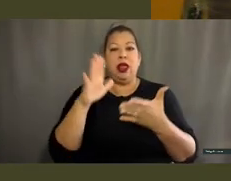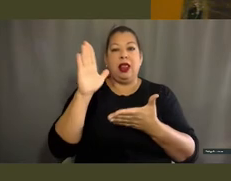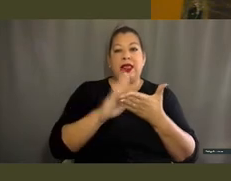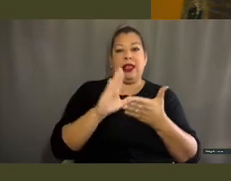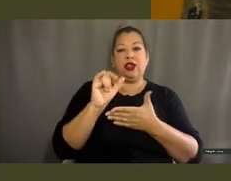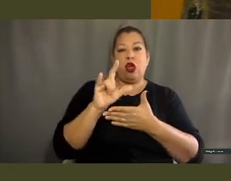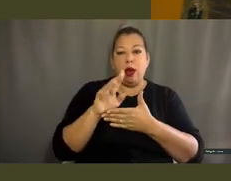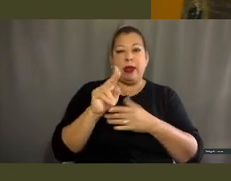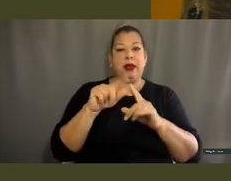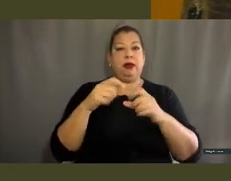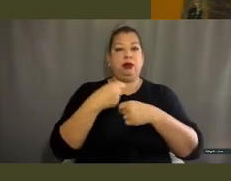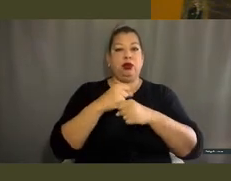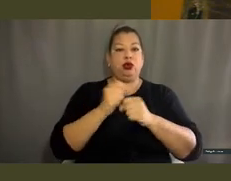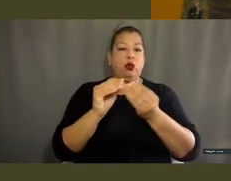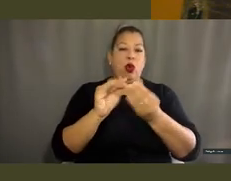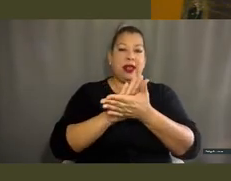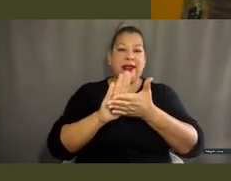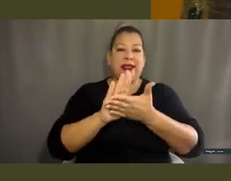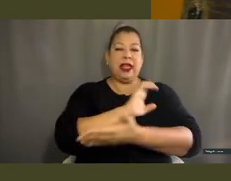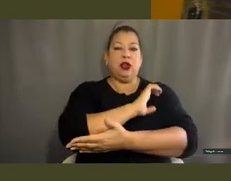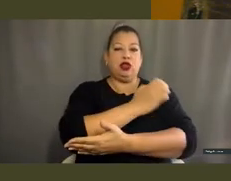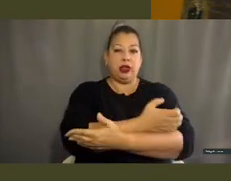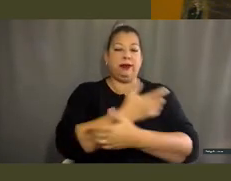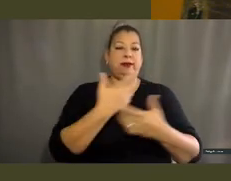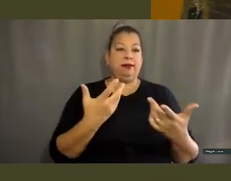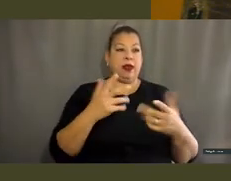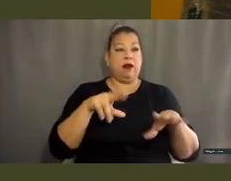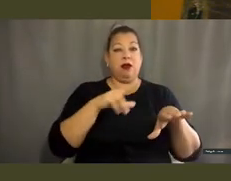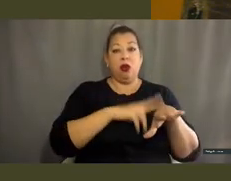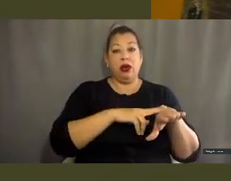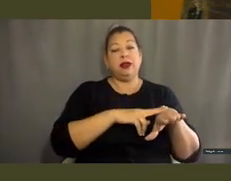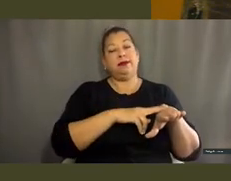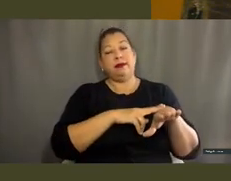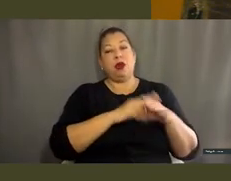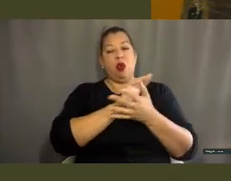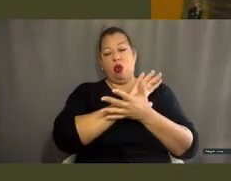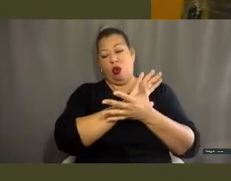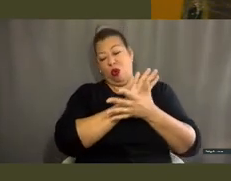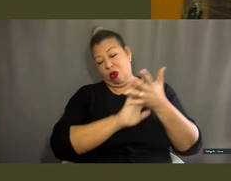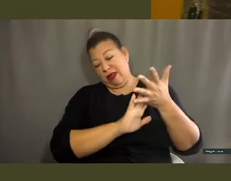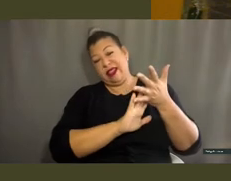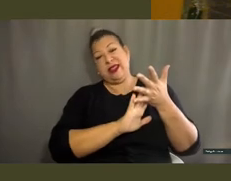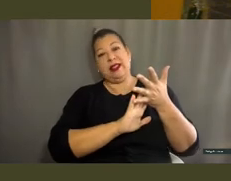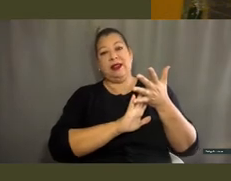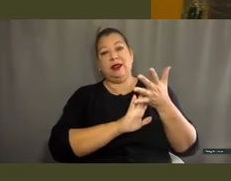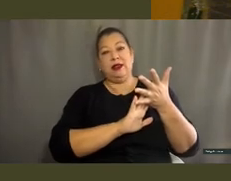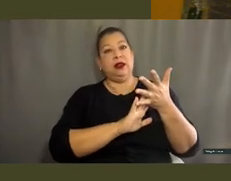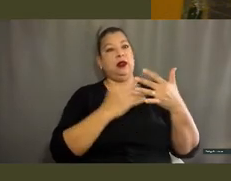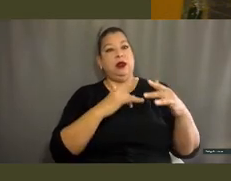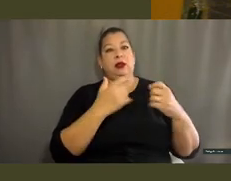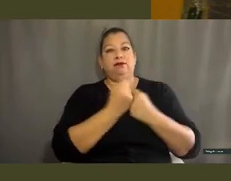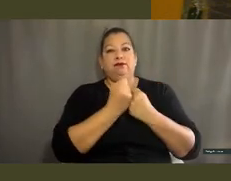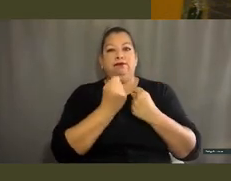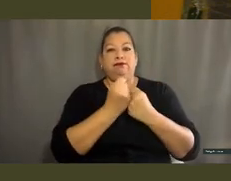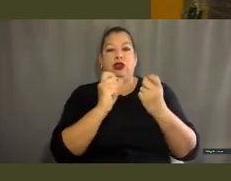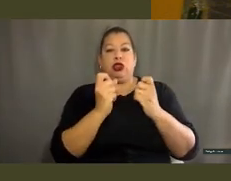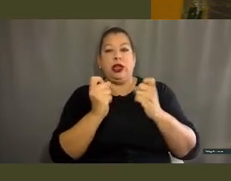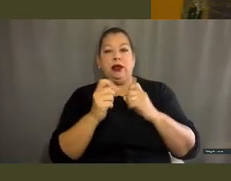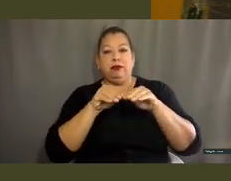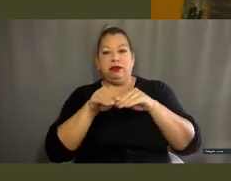cleaner energy. And of course, the thing with all of this that we're talking about, driving the changes on our land and in our